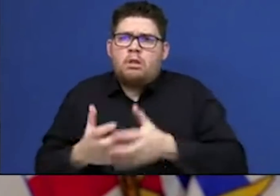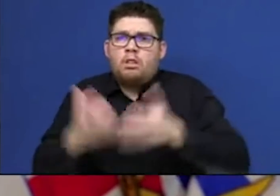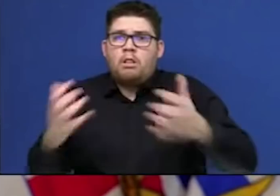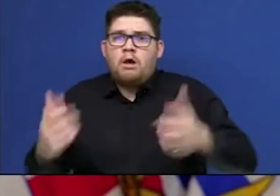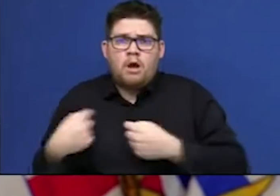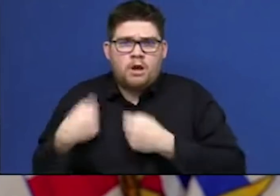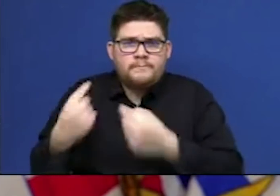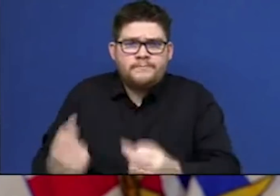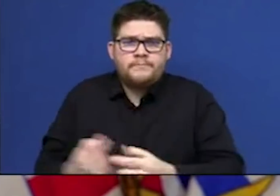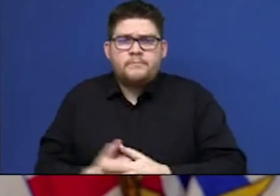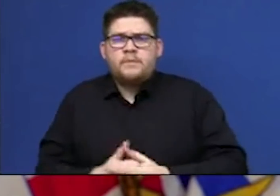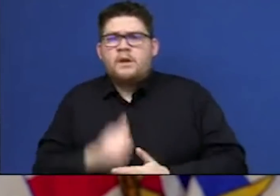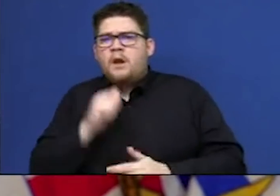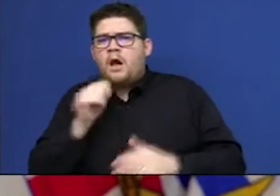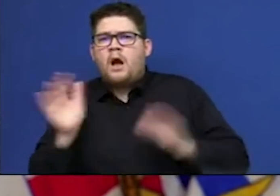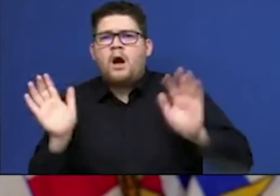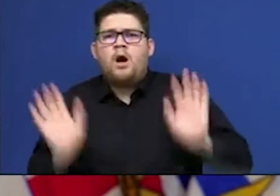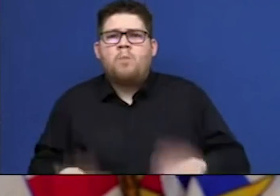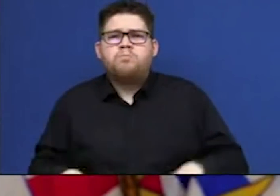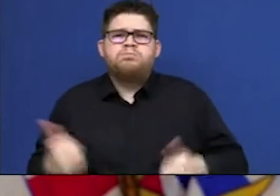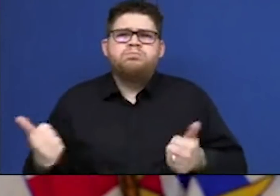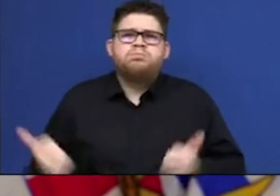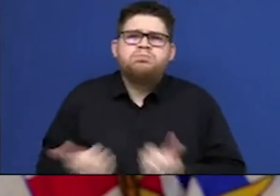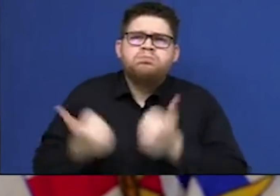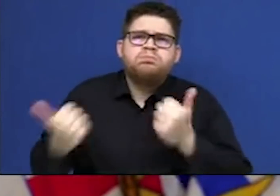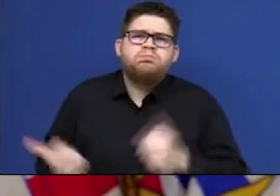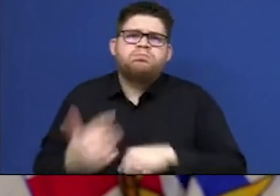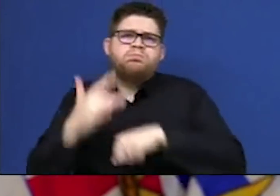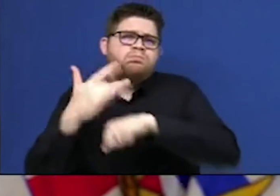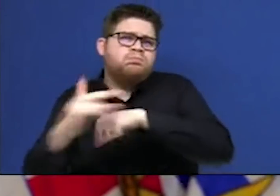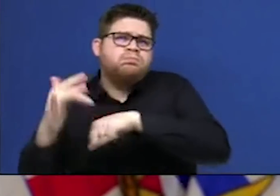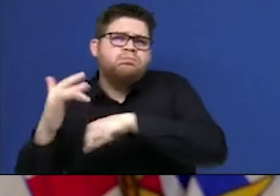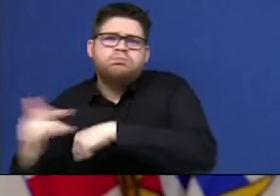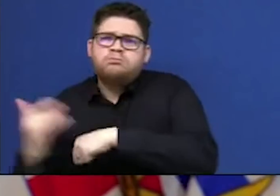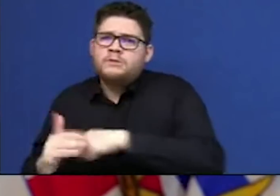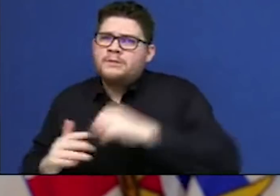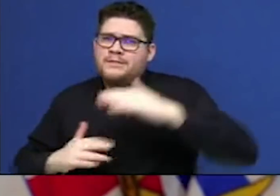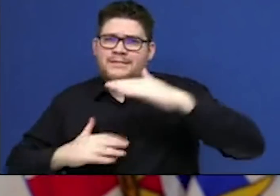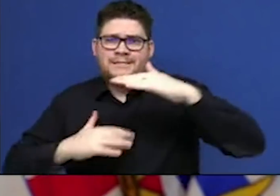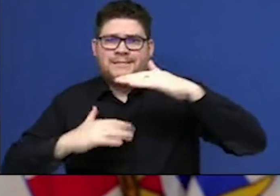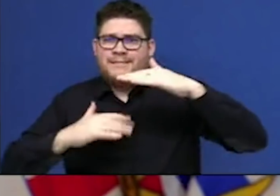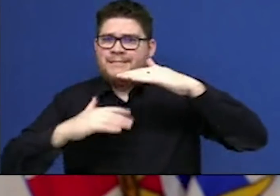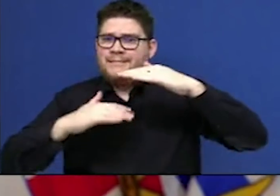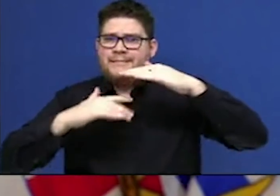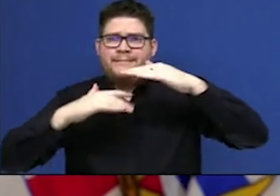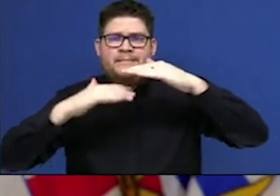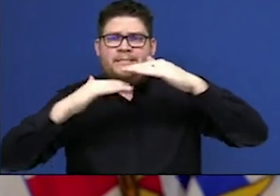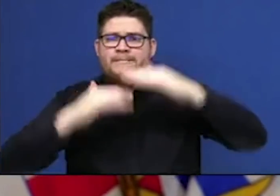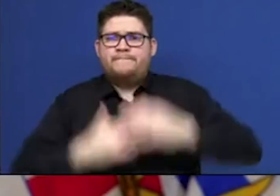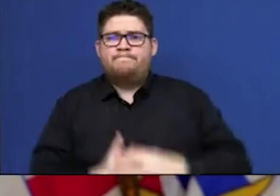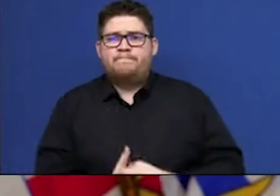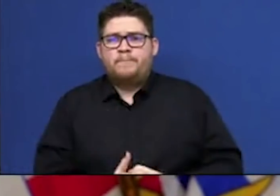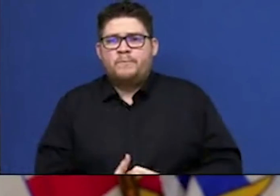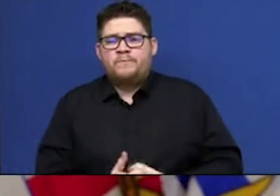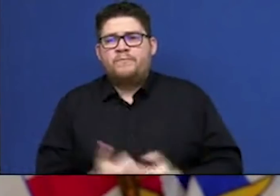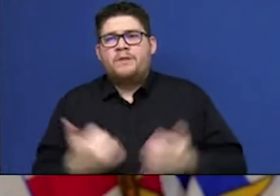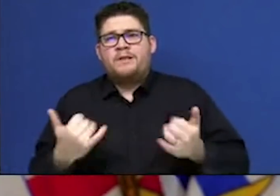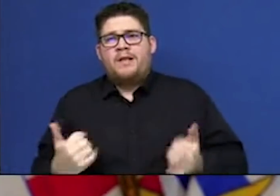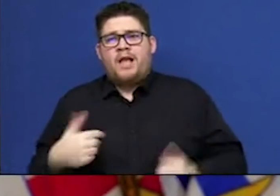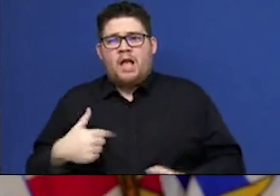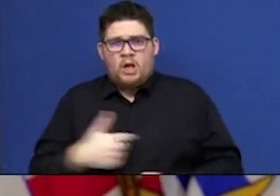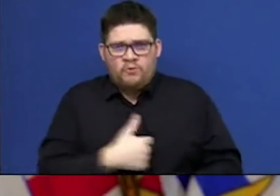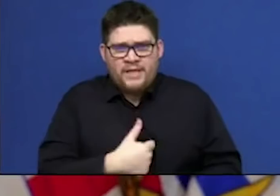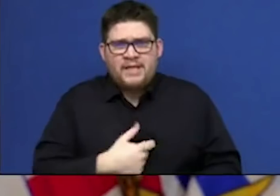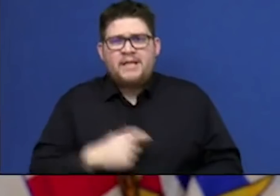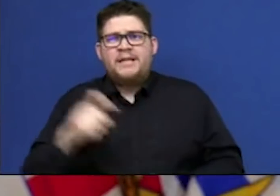communities safe. A circuit breaker is now required to break the chains of transmission in our province and